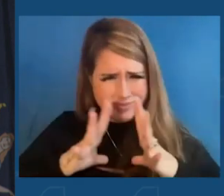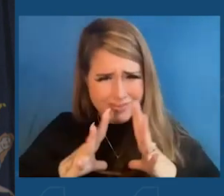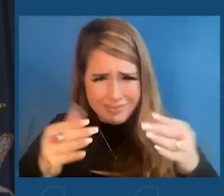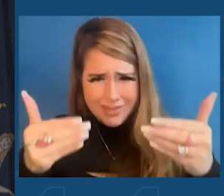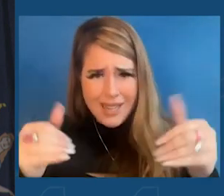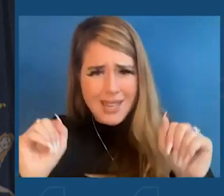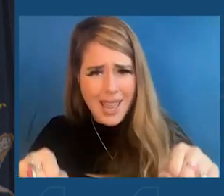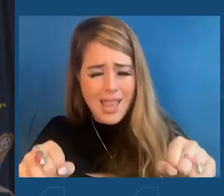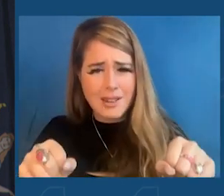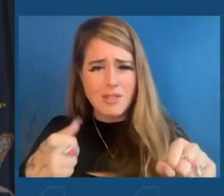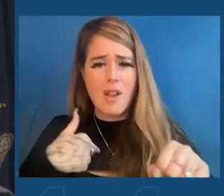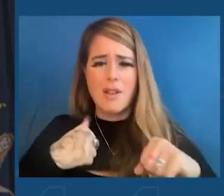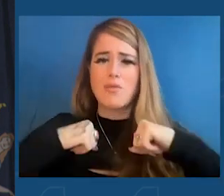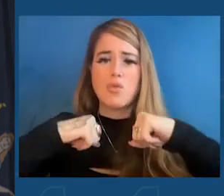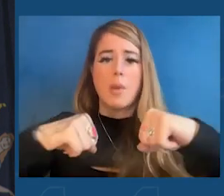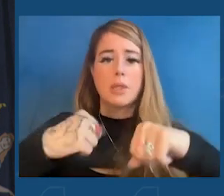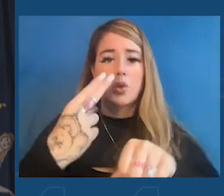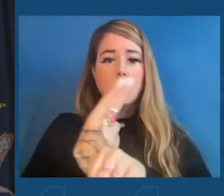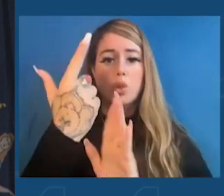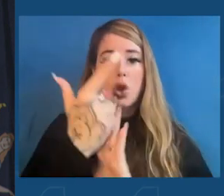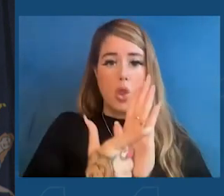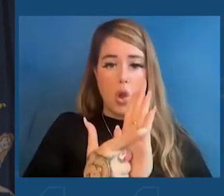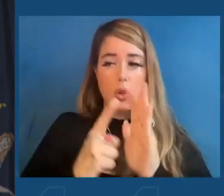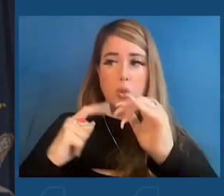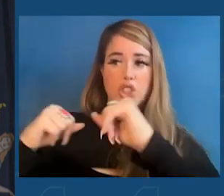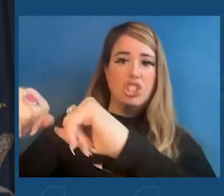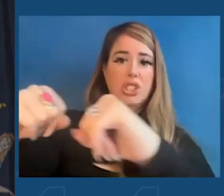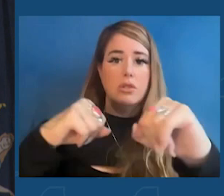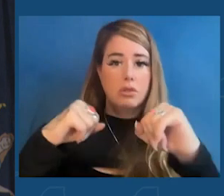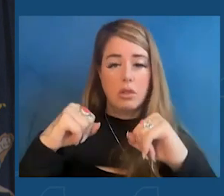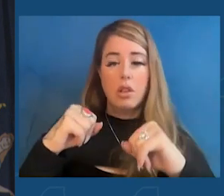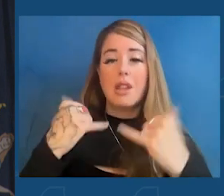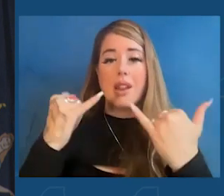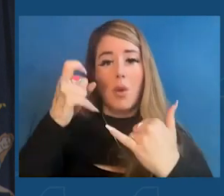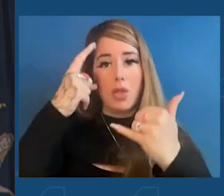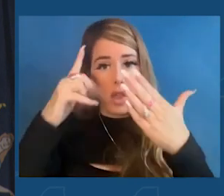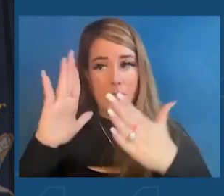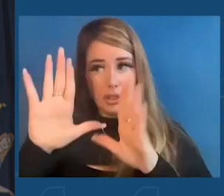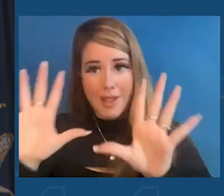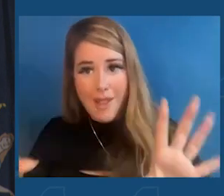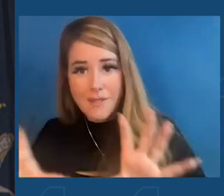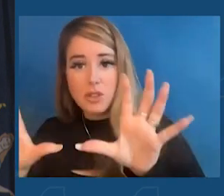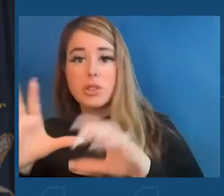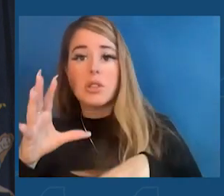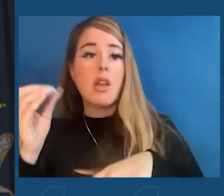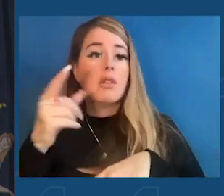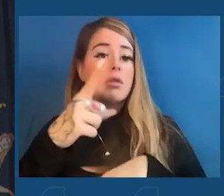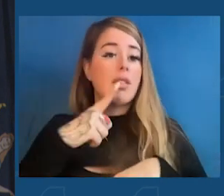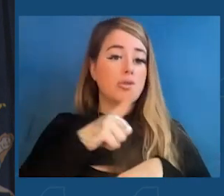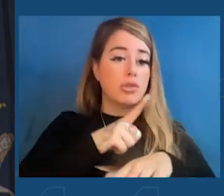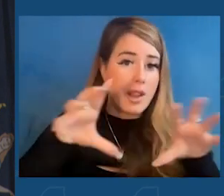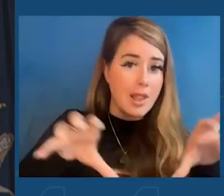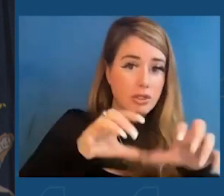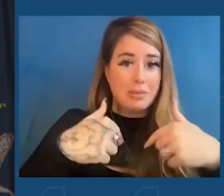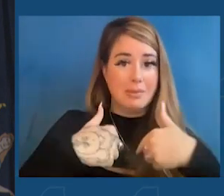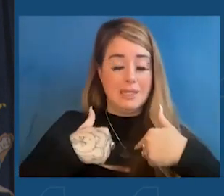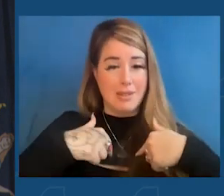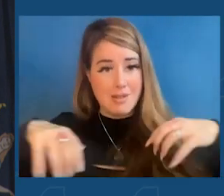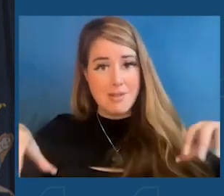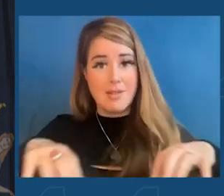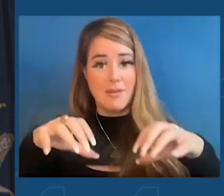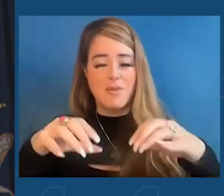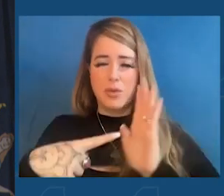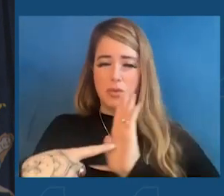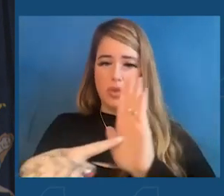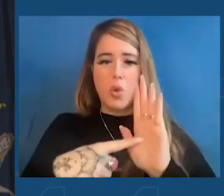sword and as a shield. All of the efforts that Governor Hochul and our legislature and I have been taking sends a clear message.